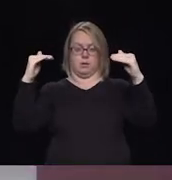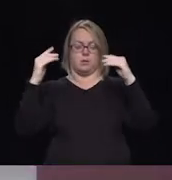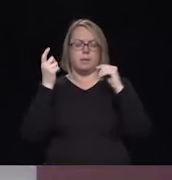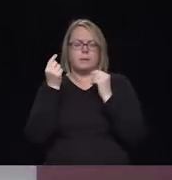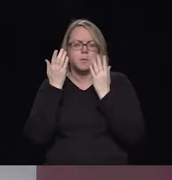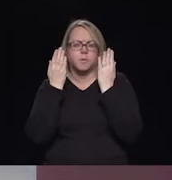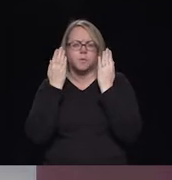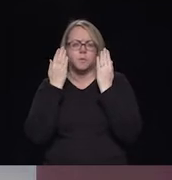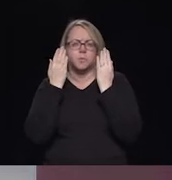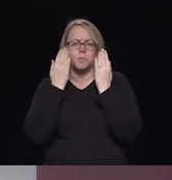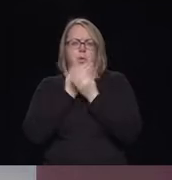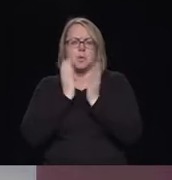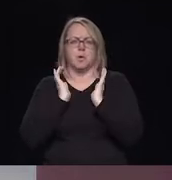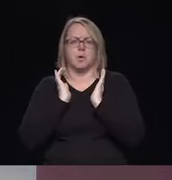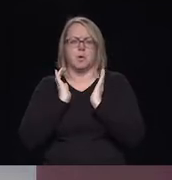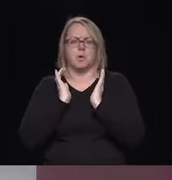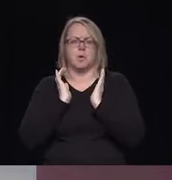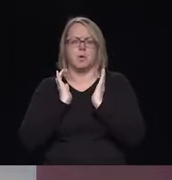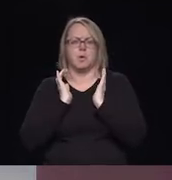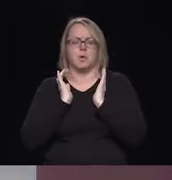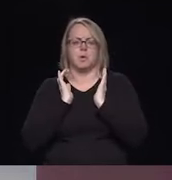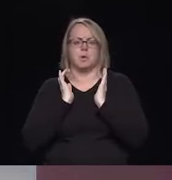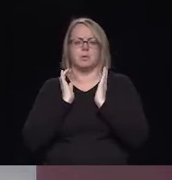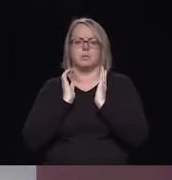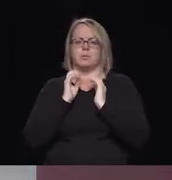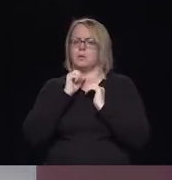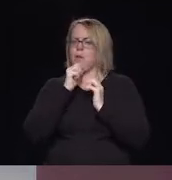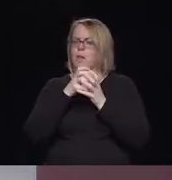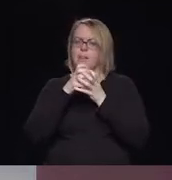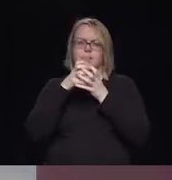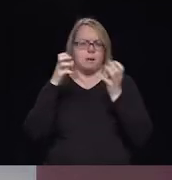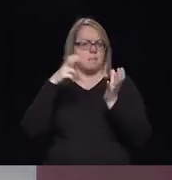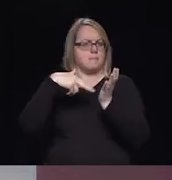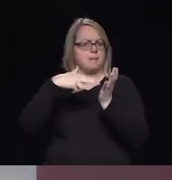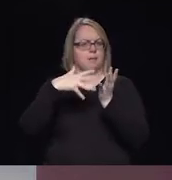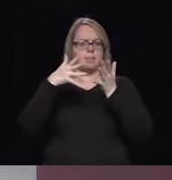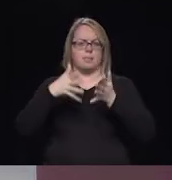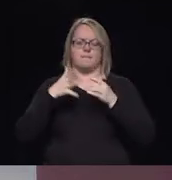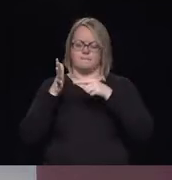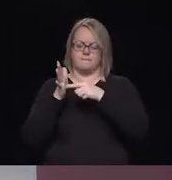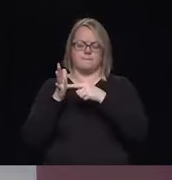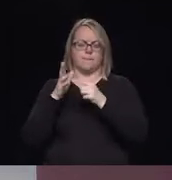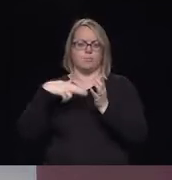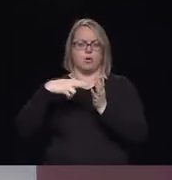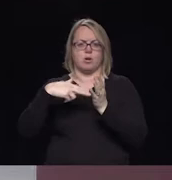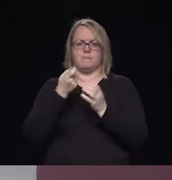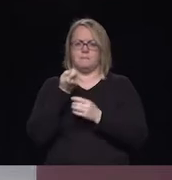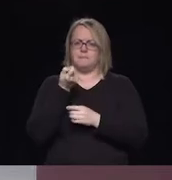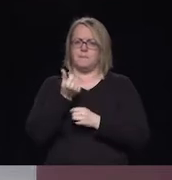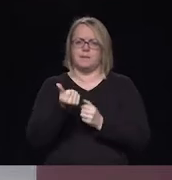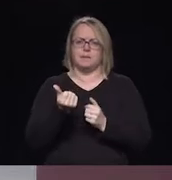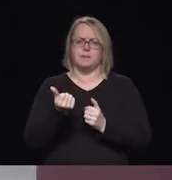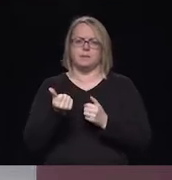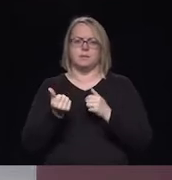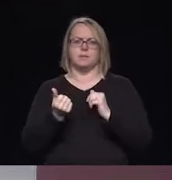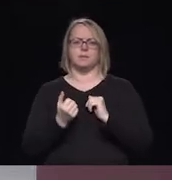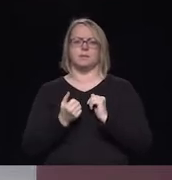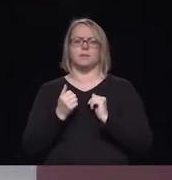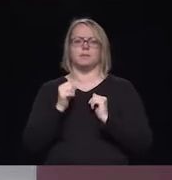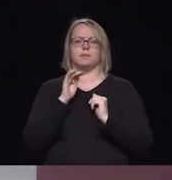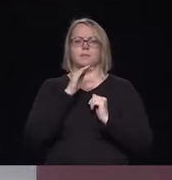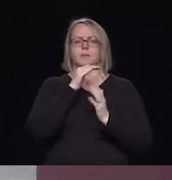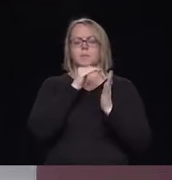and right below it, we're going to do a tiny bit of shading in the water. There's not much paint left on the brush.